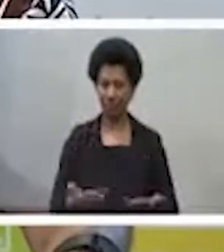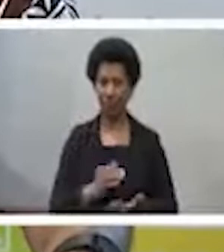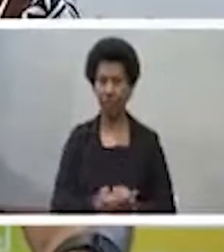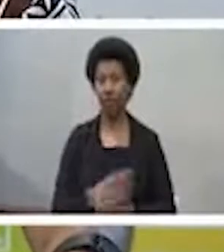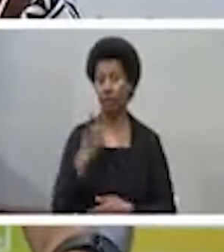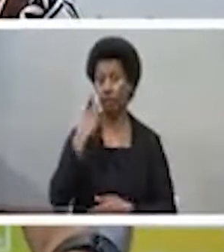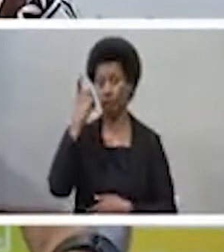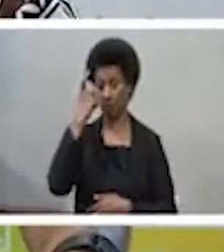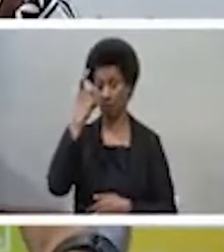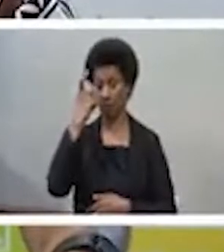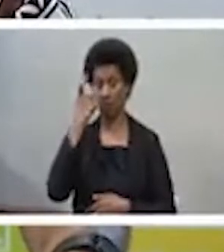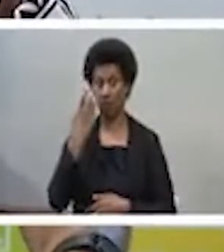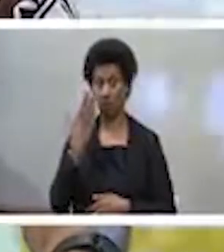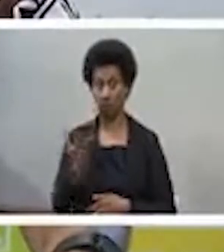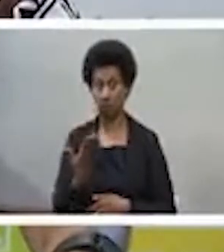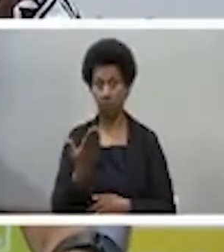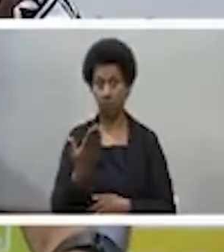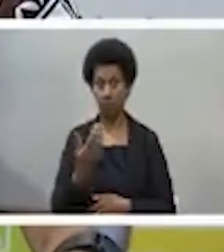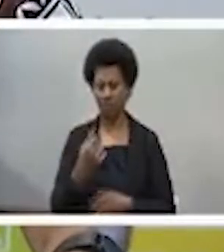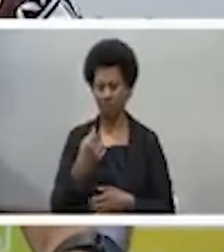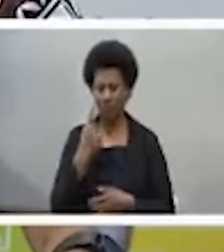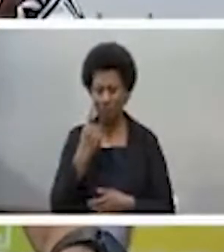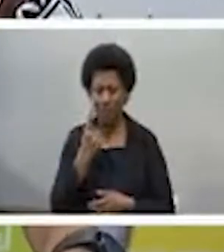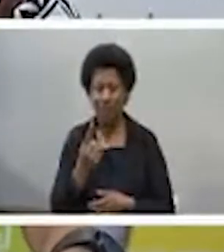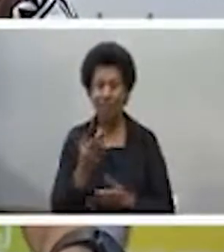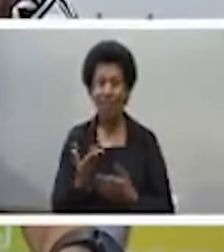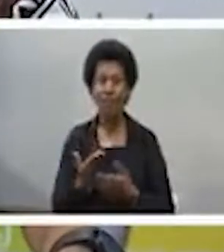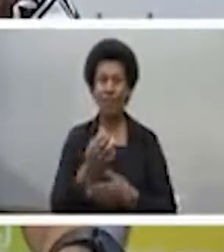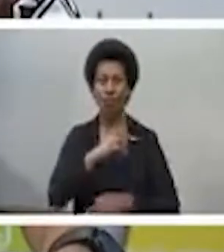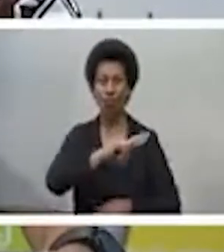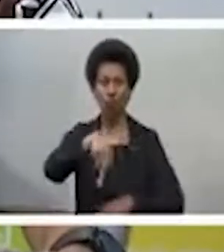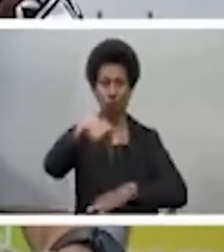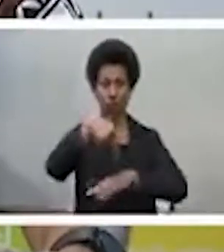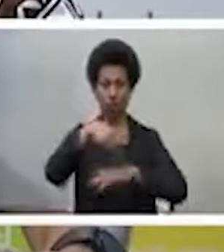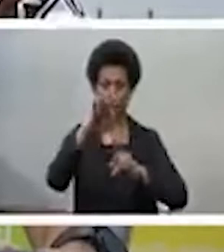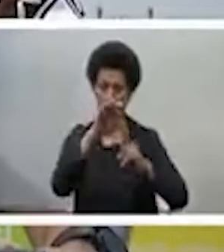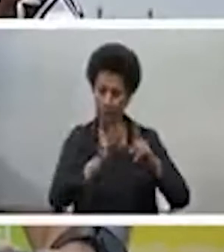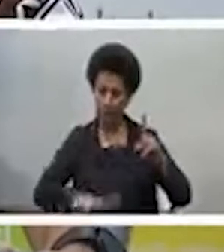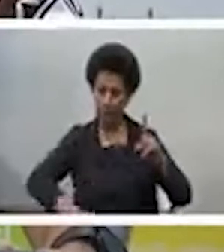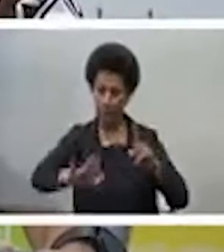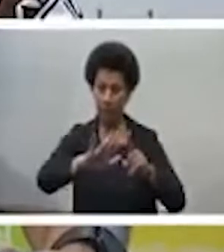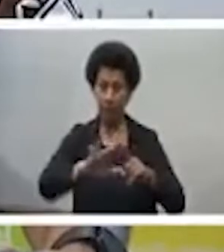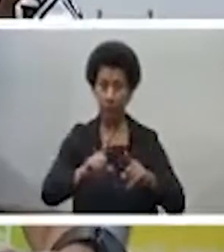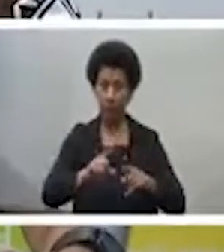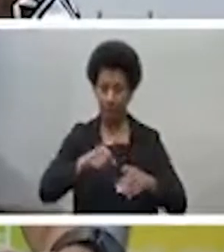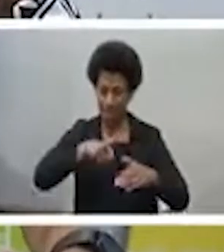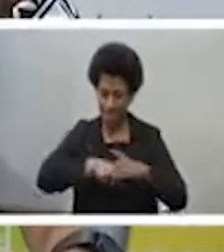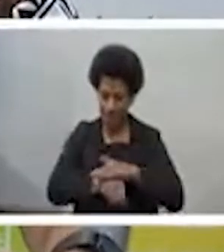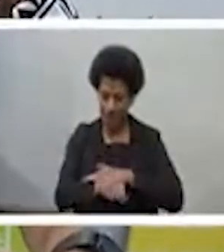being observed. Its impacts rippling across the region. A child born today in the Pacific